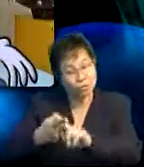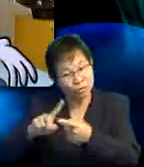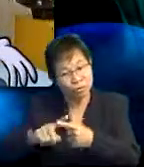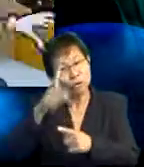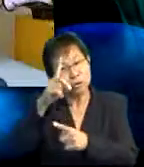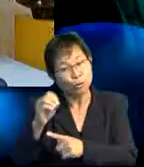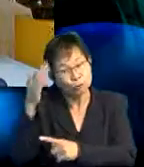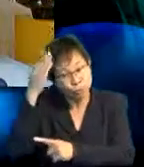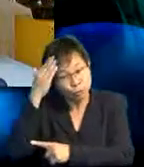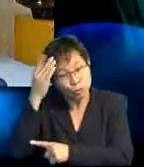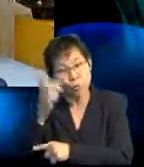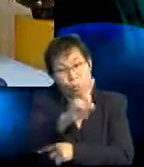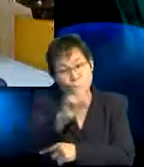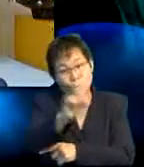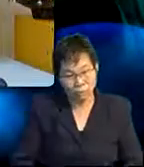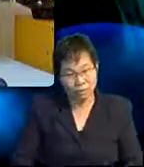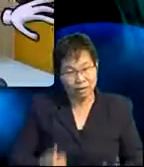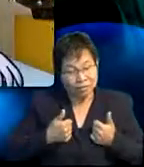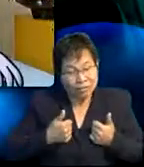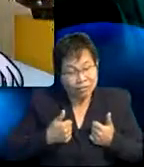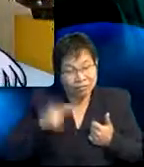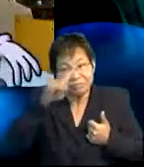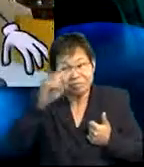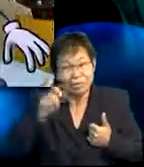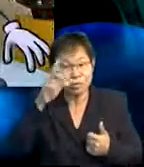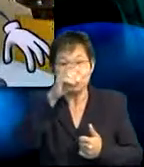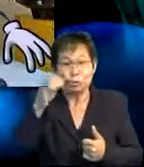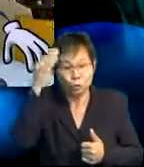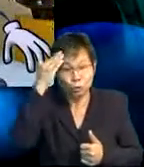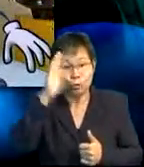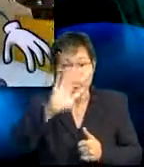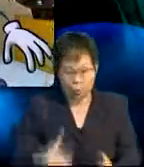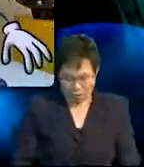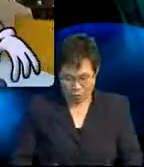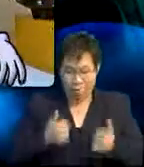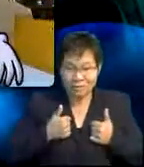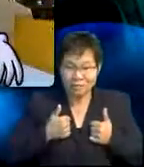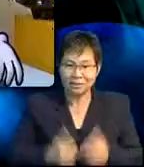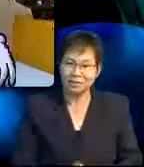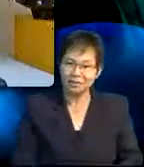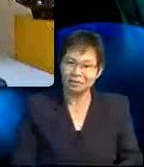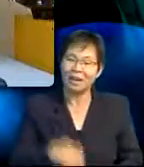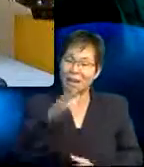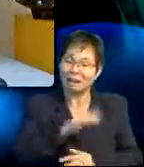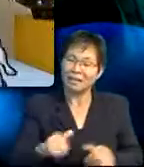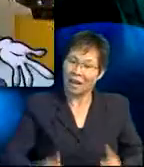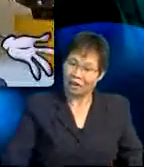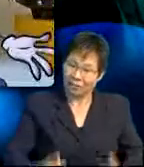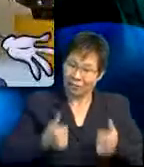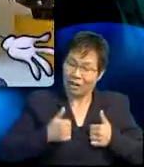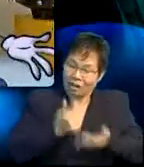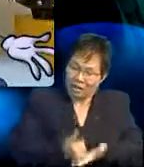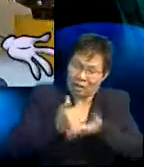Friends, do you know where you live? Do you know your address? An